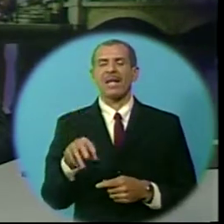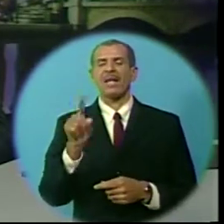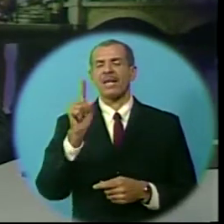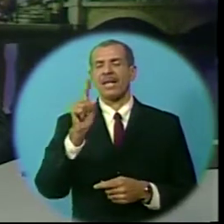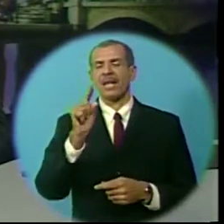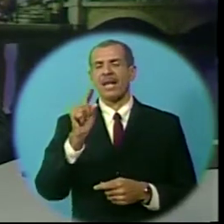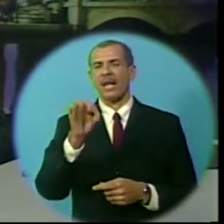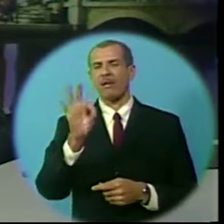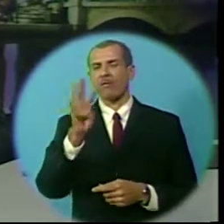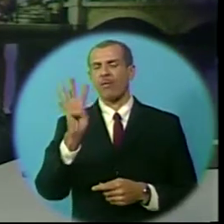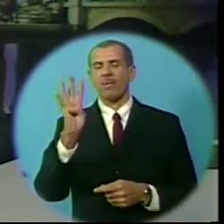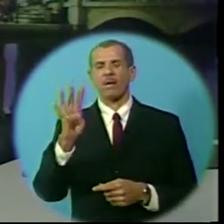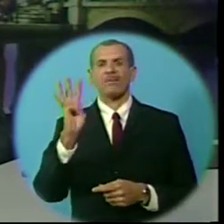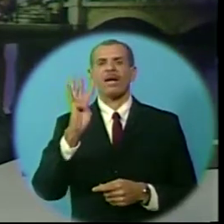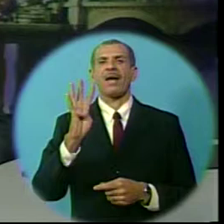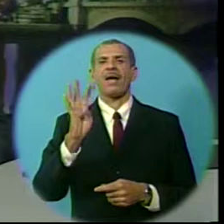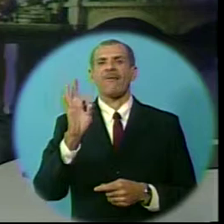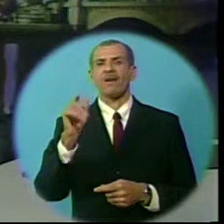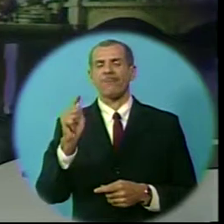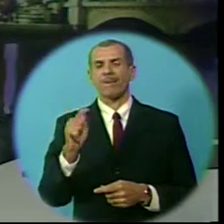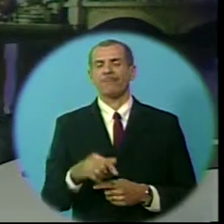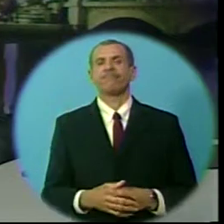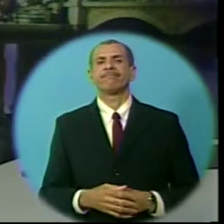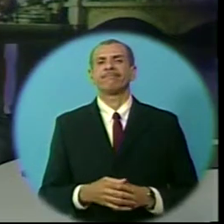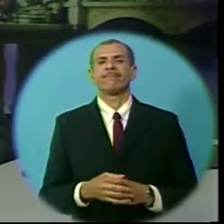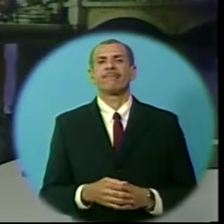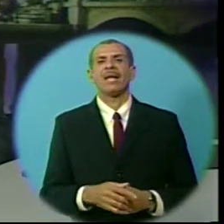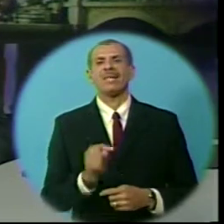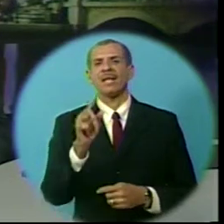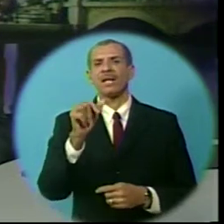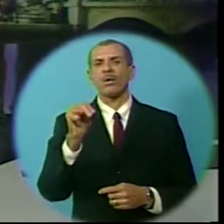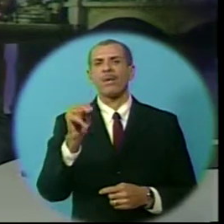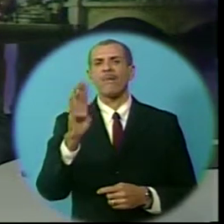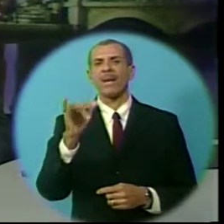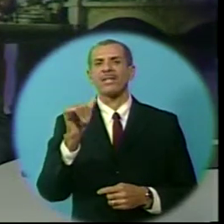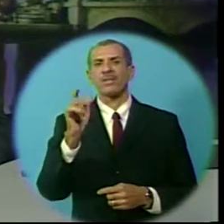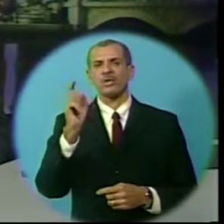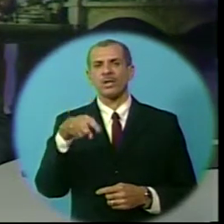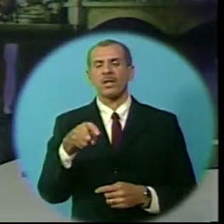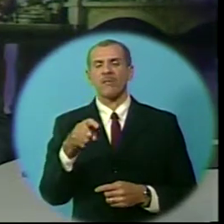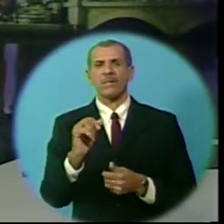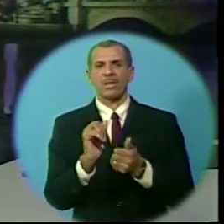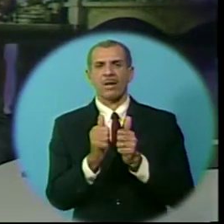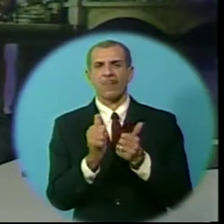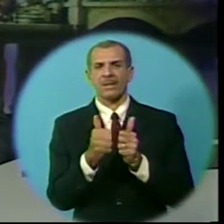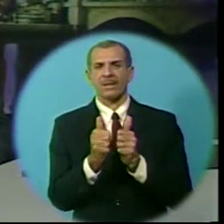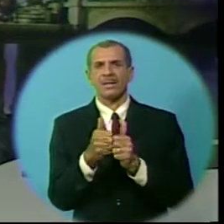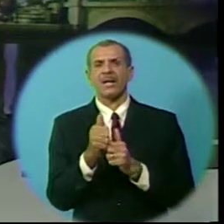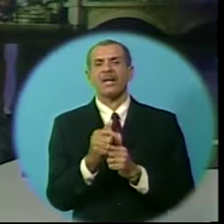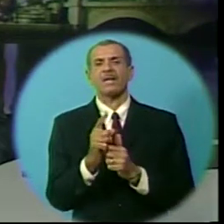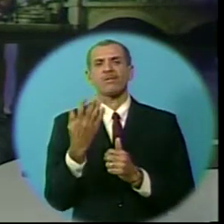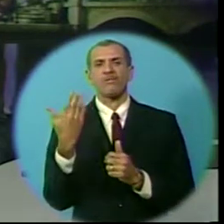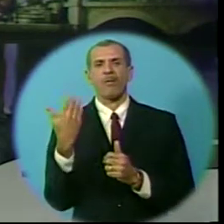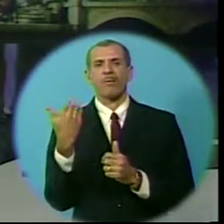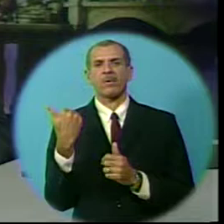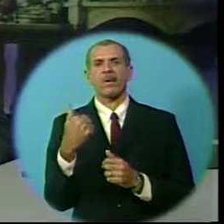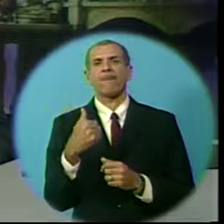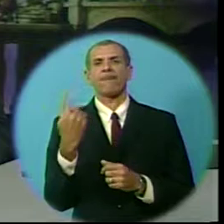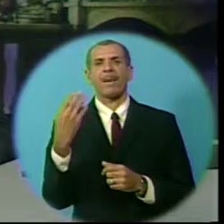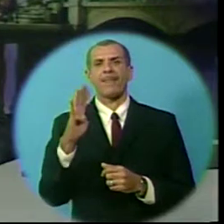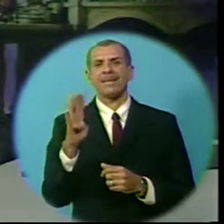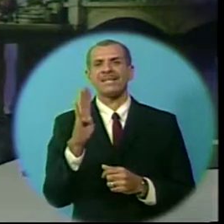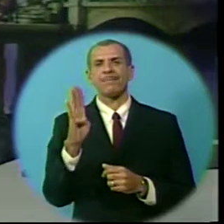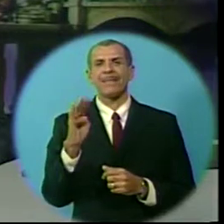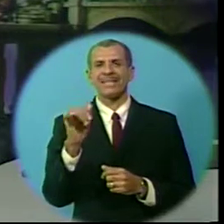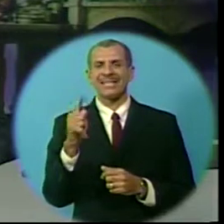94.7 FM, as well as the final on Sunday. Well, Tino Best should have played. This was the cry of the former Barbados and West Indies